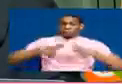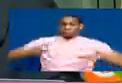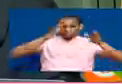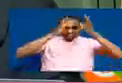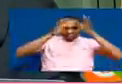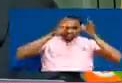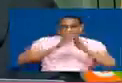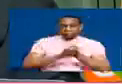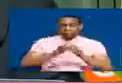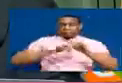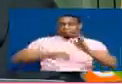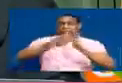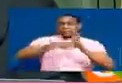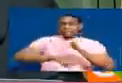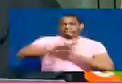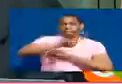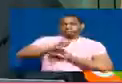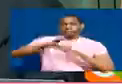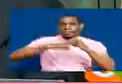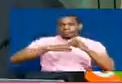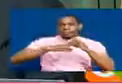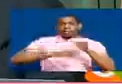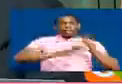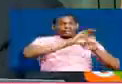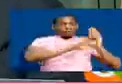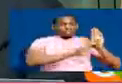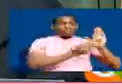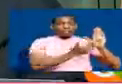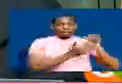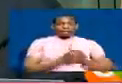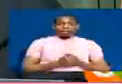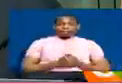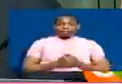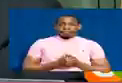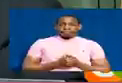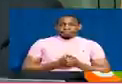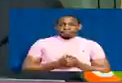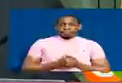popular initiative under Article 257 of the Constitution.